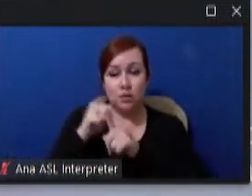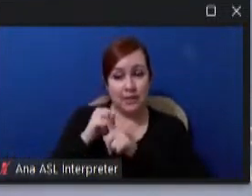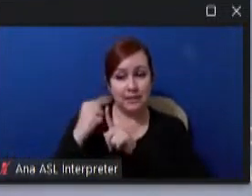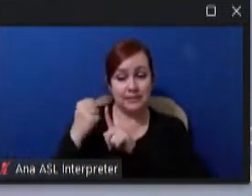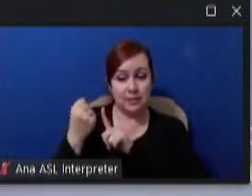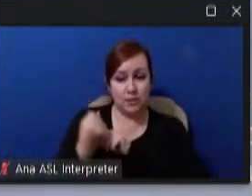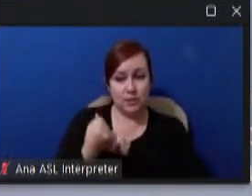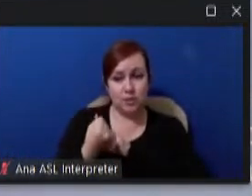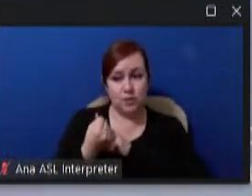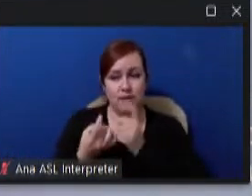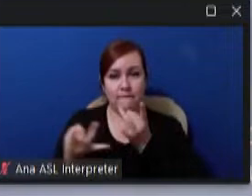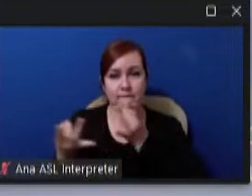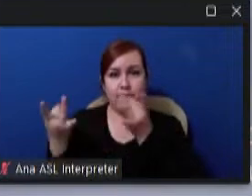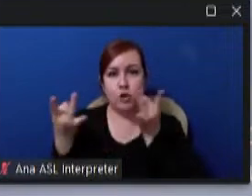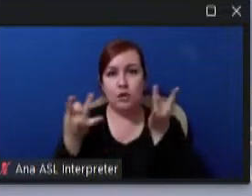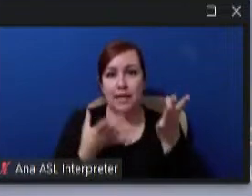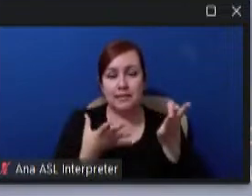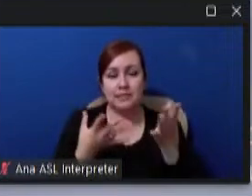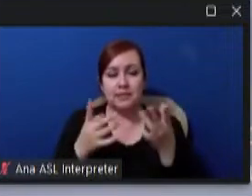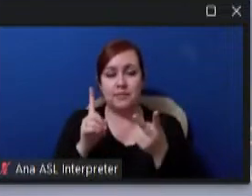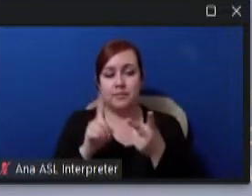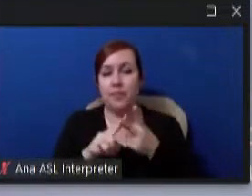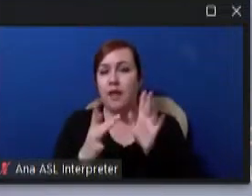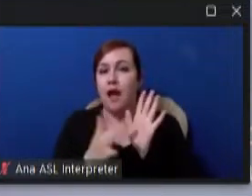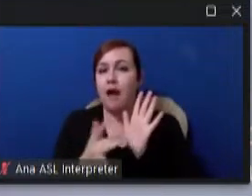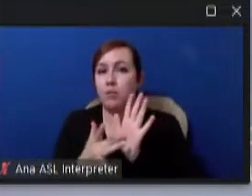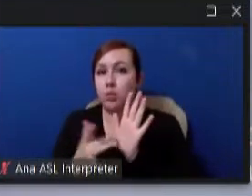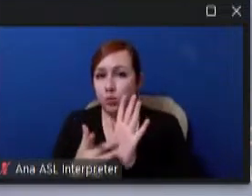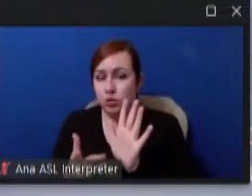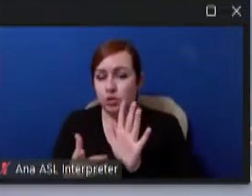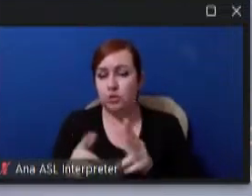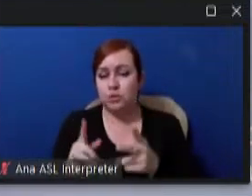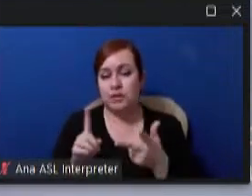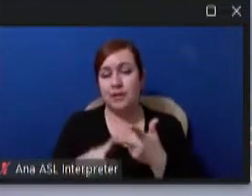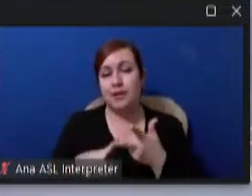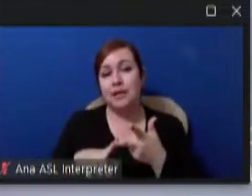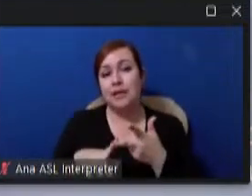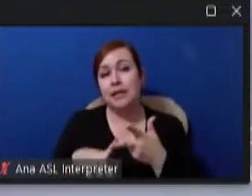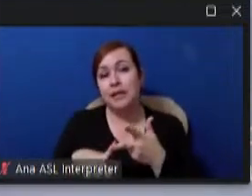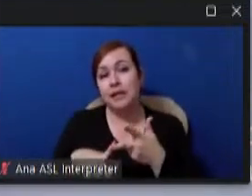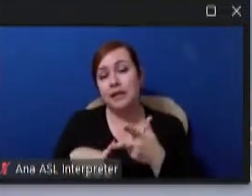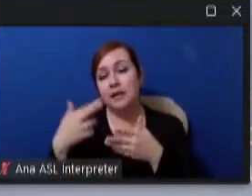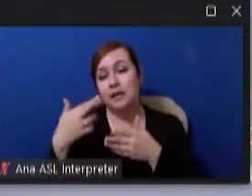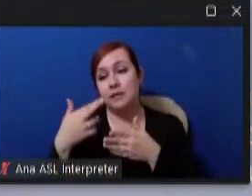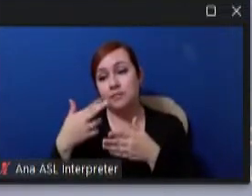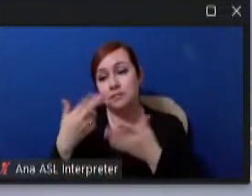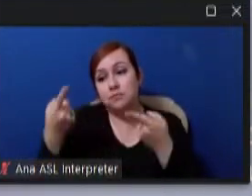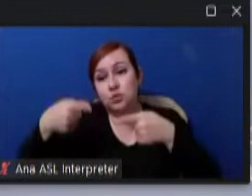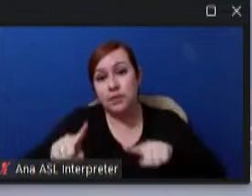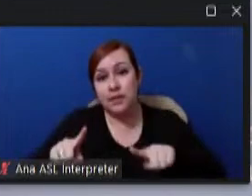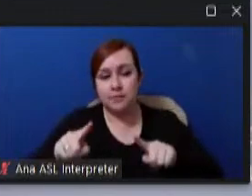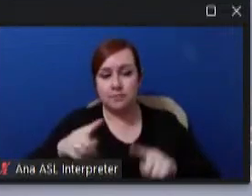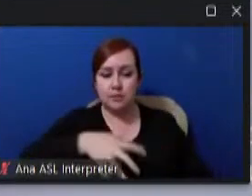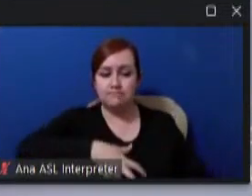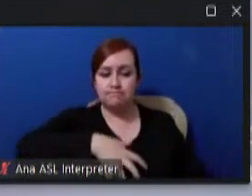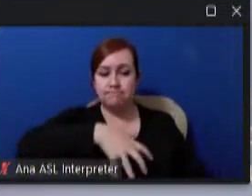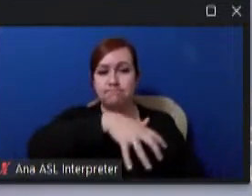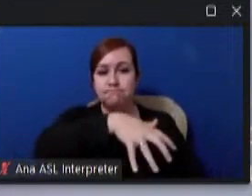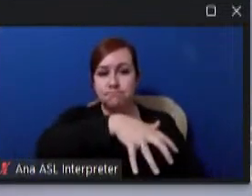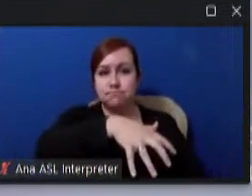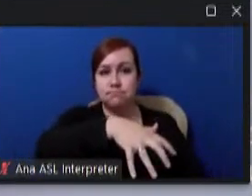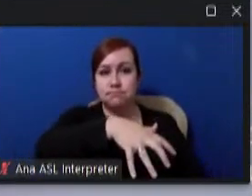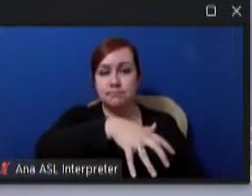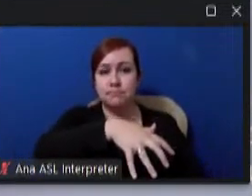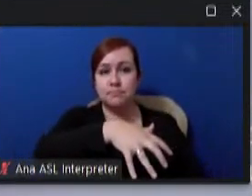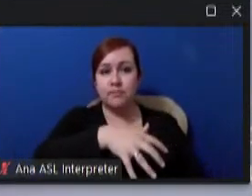girls and adolescents. So violence, abuse that result in